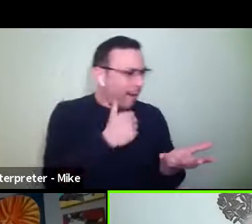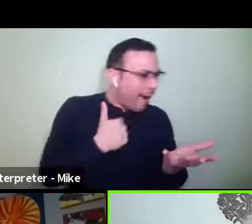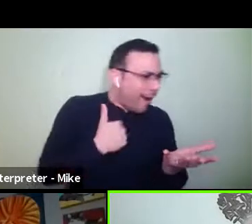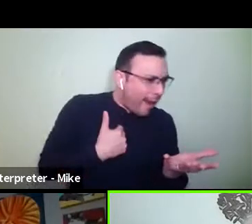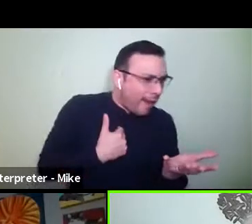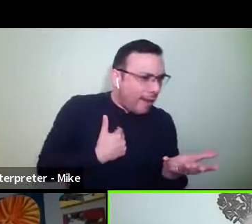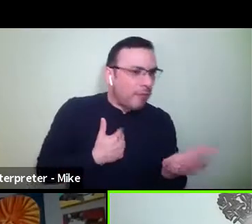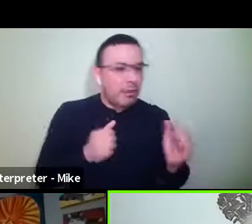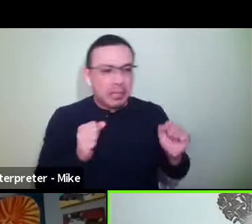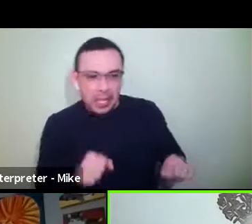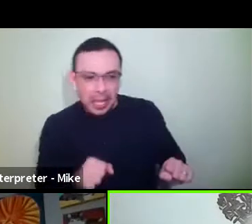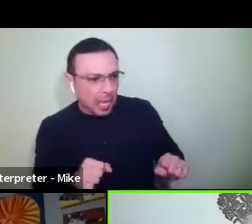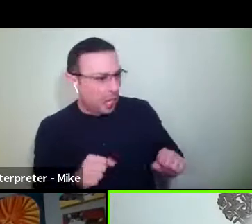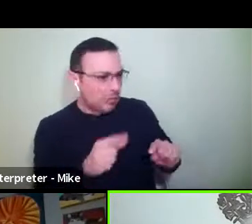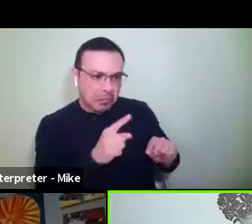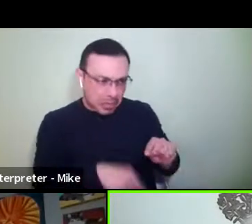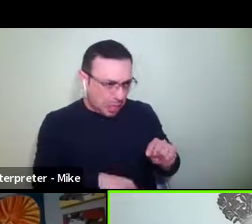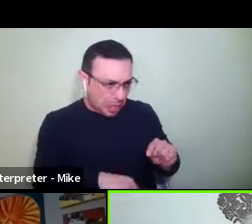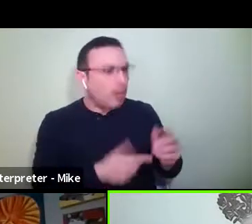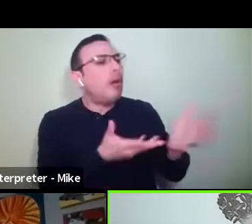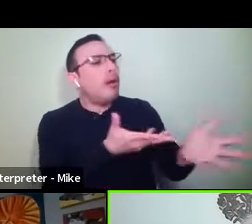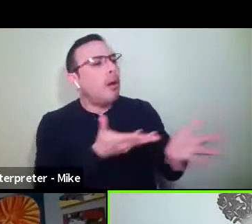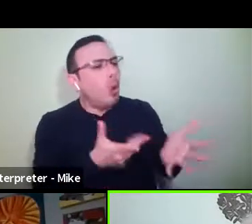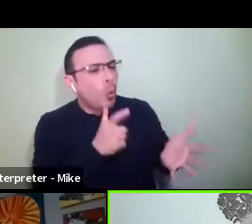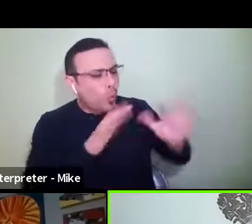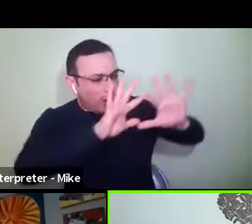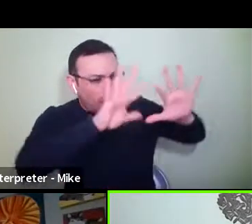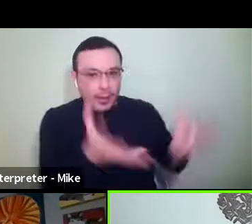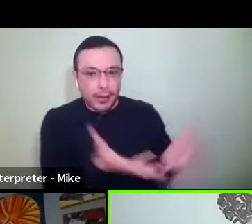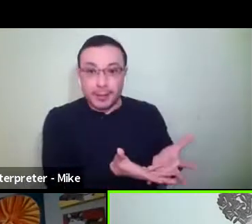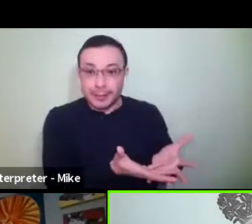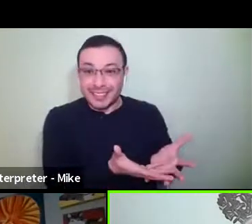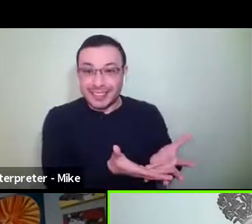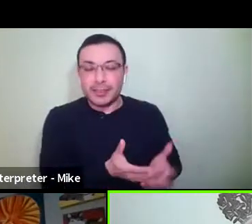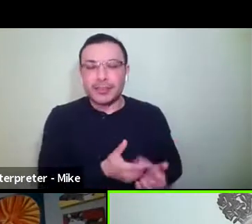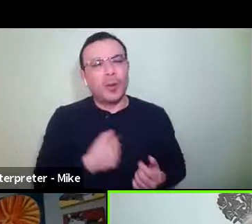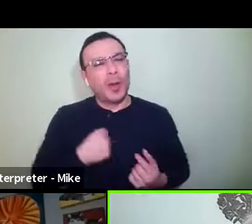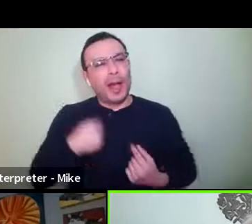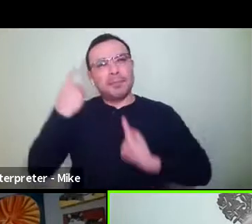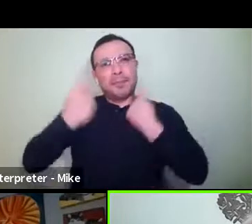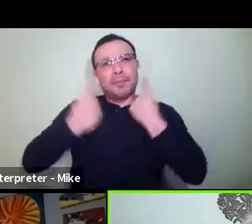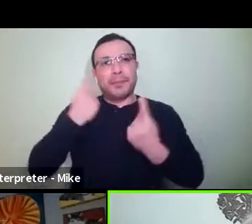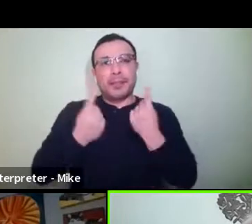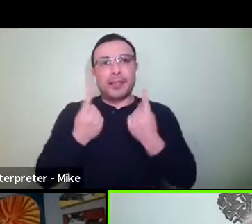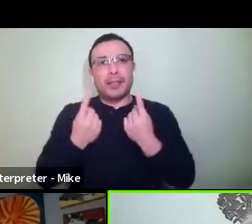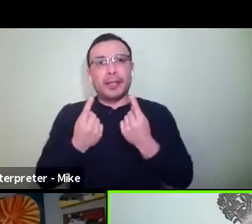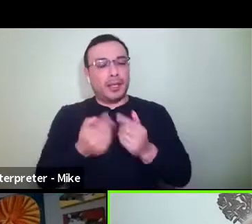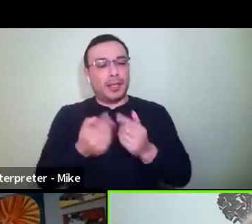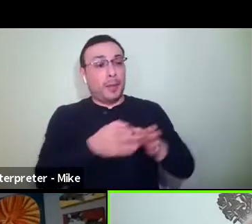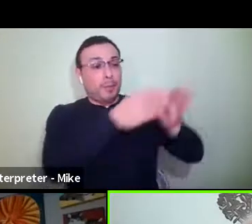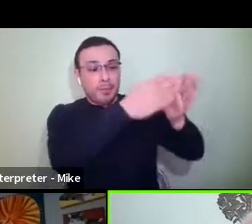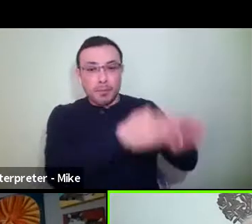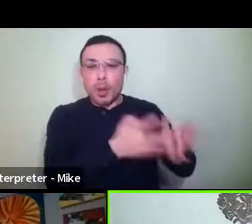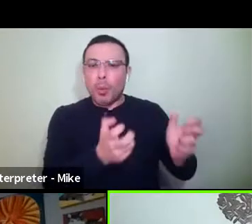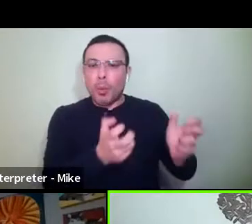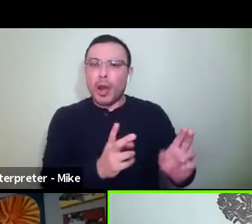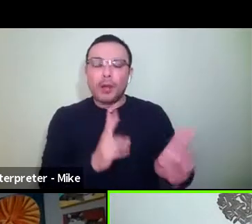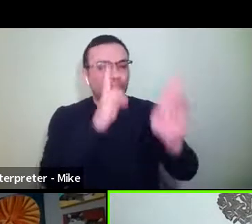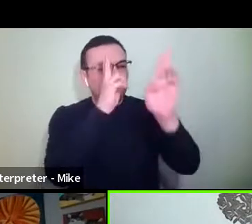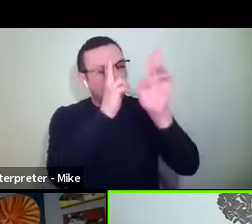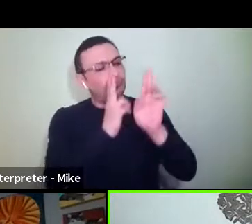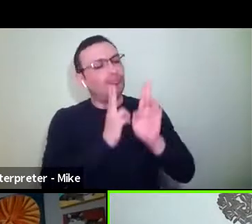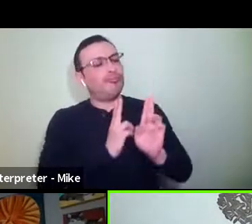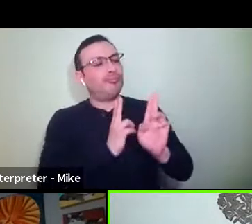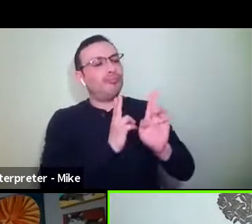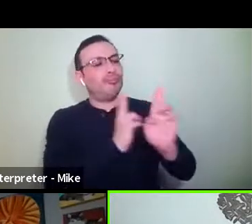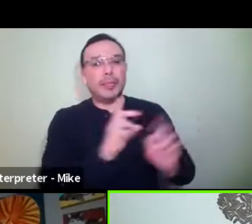and it certainly is in my own work, people with dignity that others in the world can